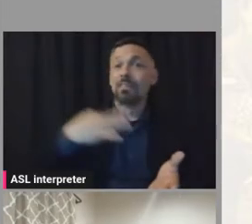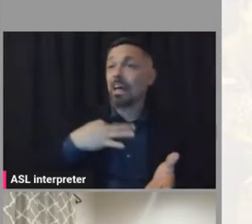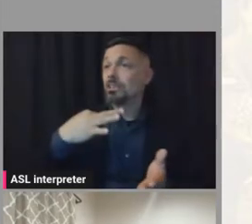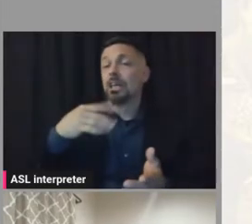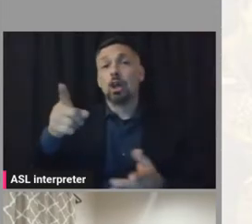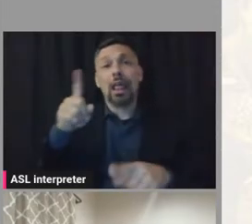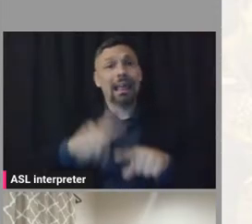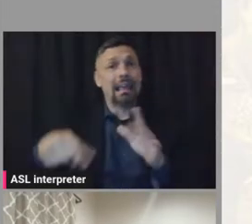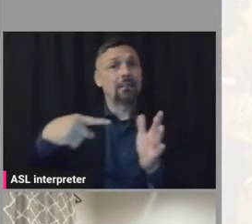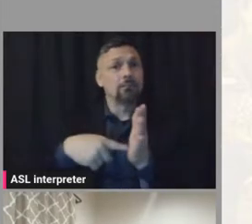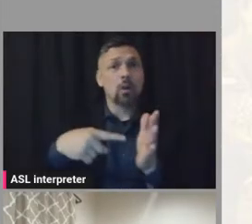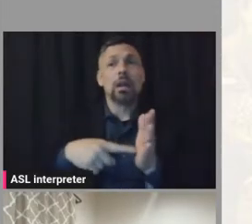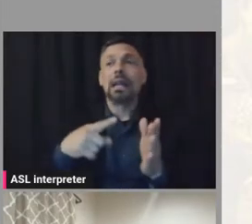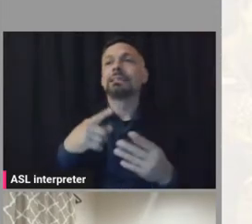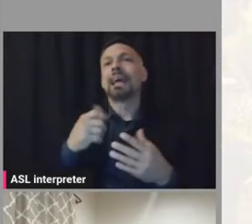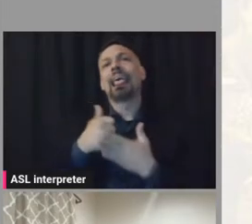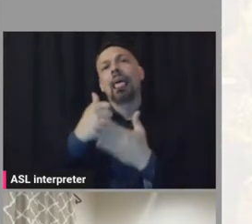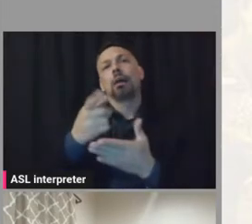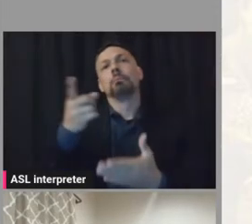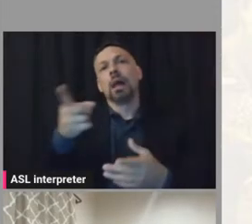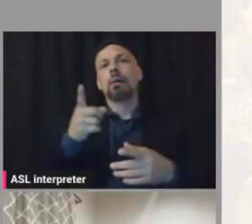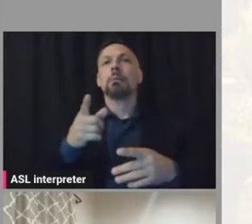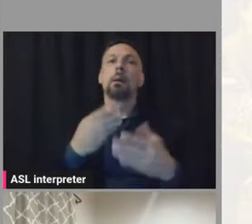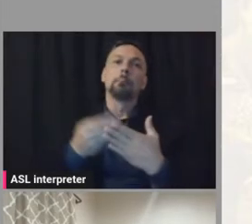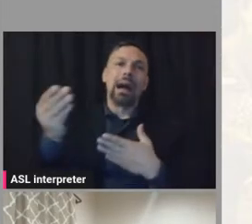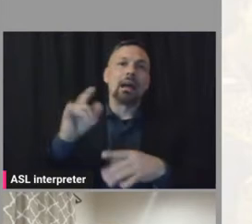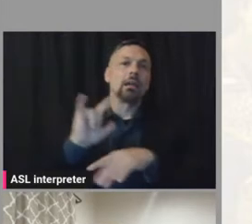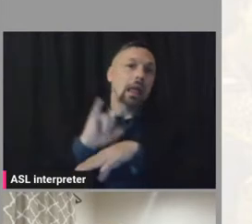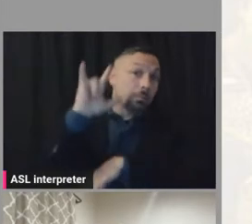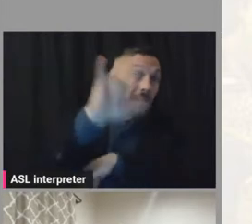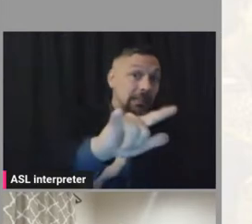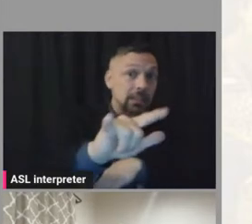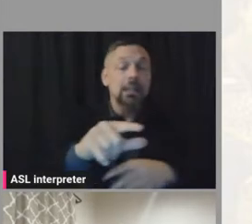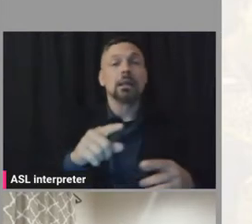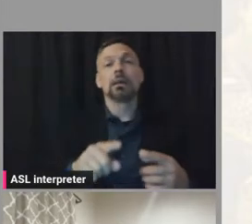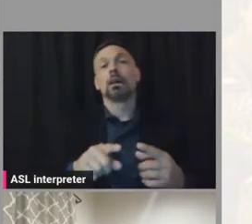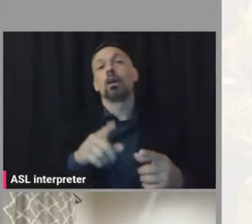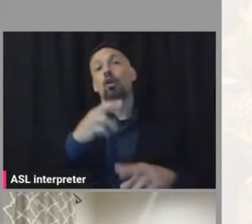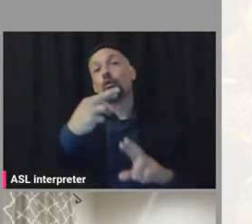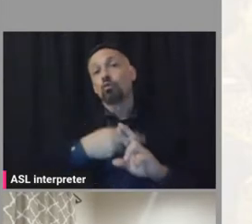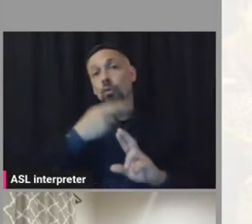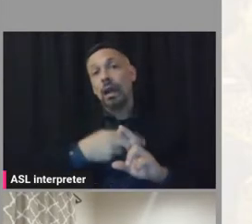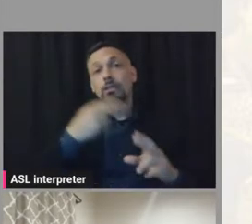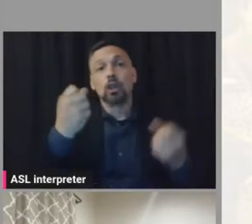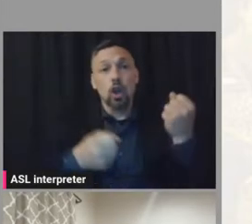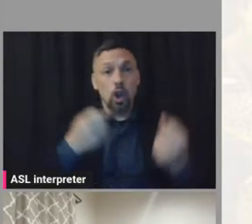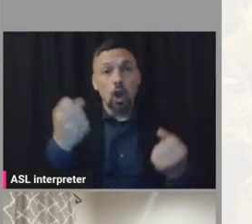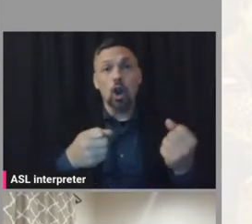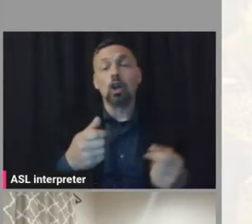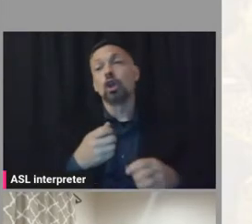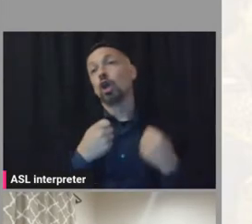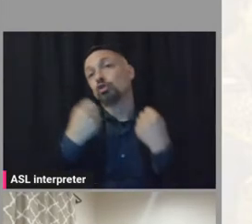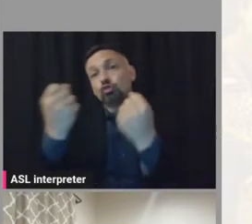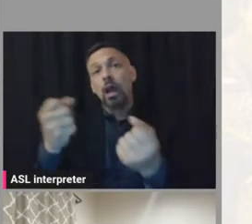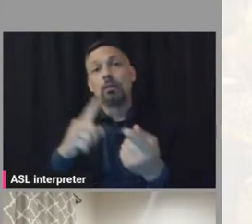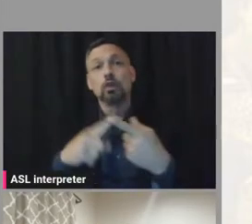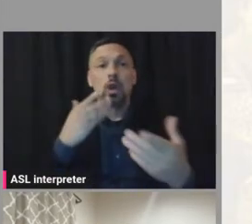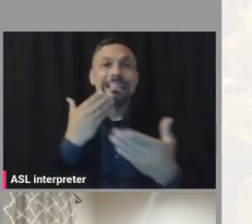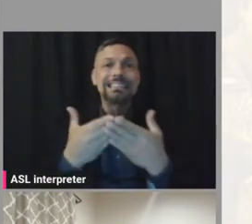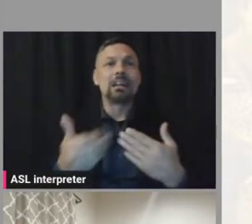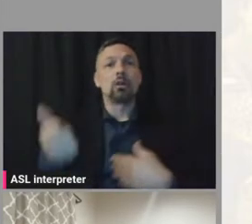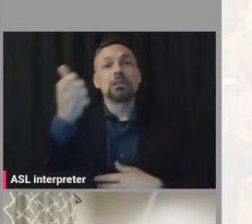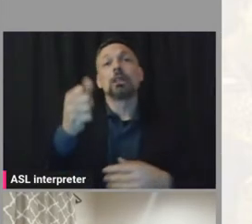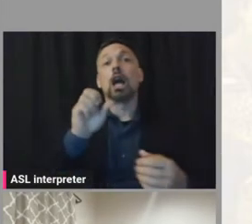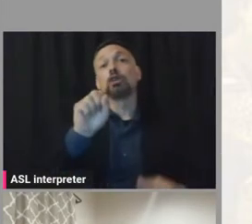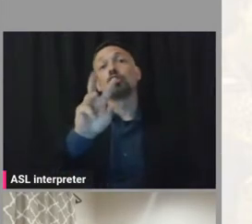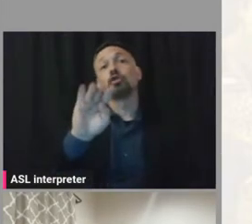to get themselves to, you know, buy the airplane ticket, to, you know, rent a car, to drive to their nearest swing state